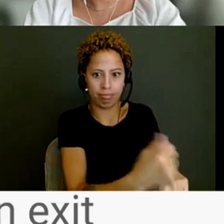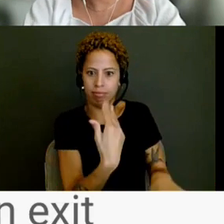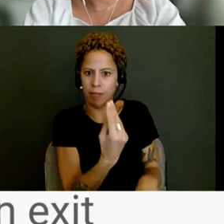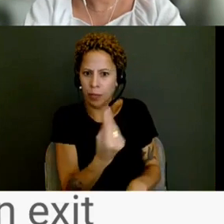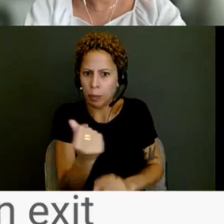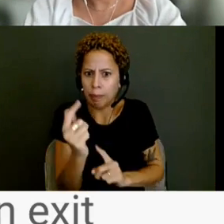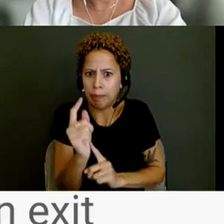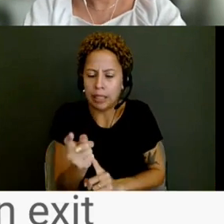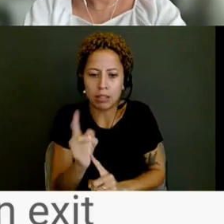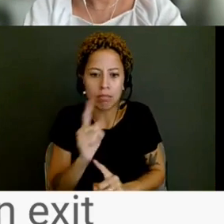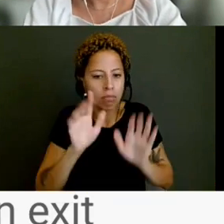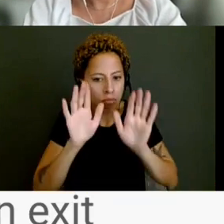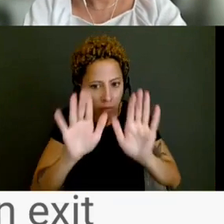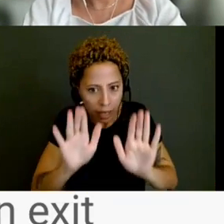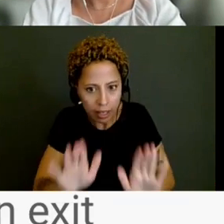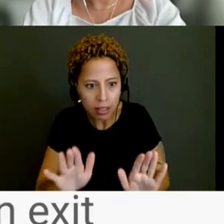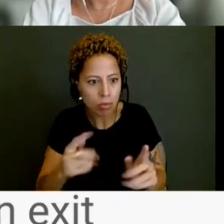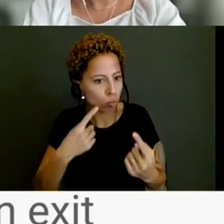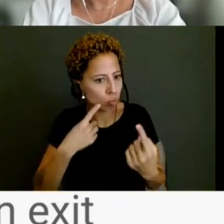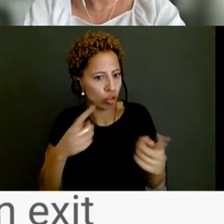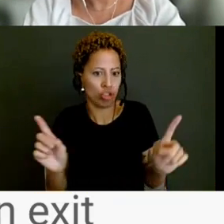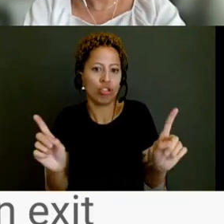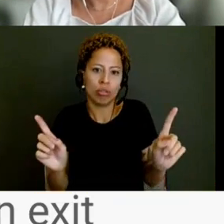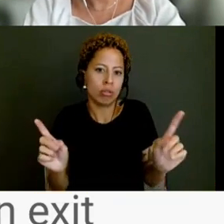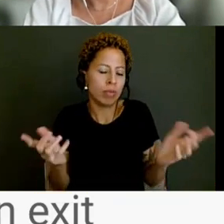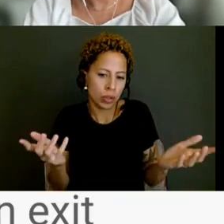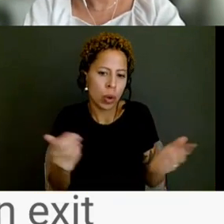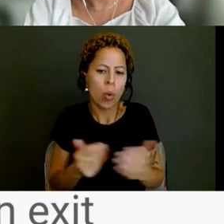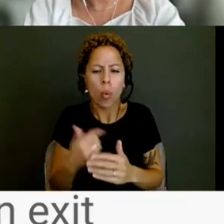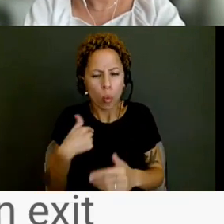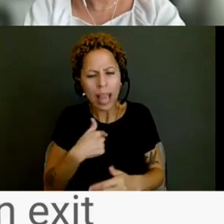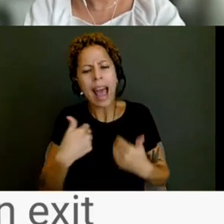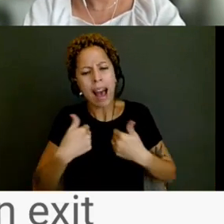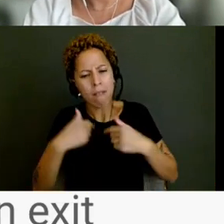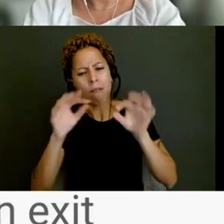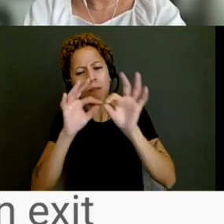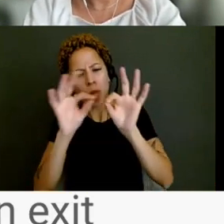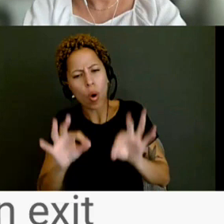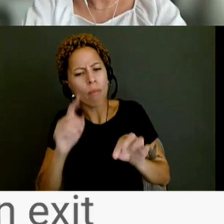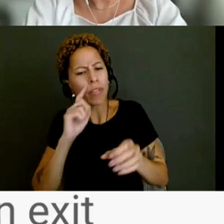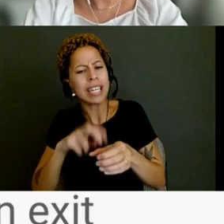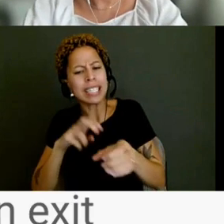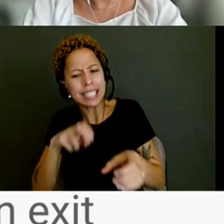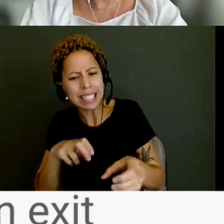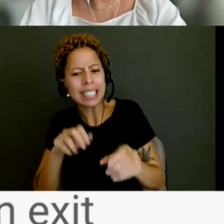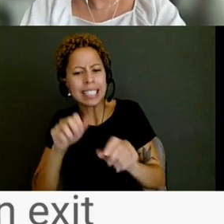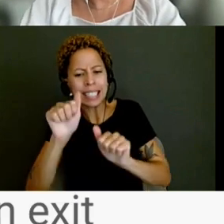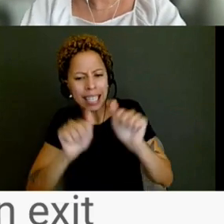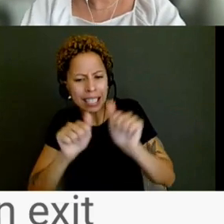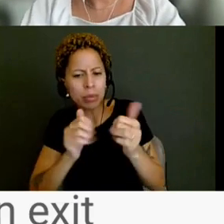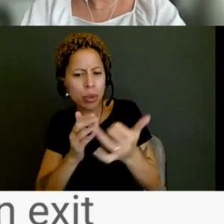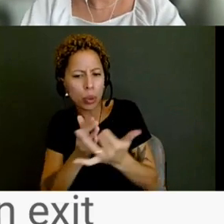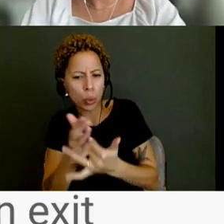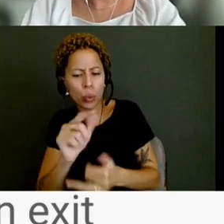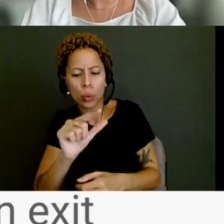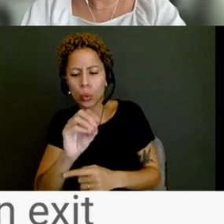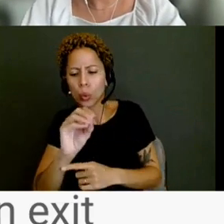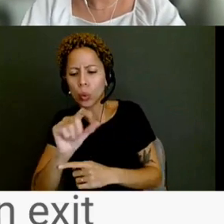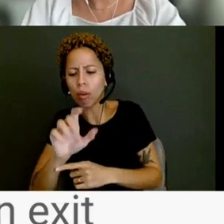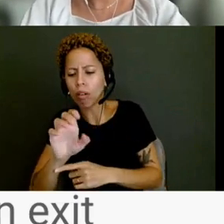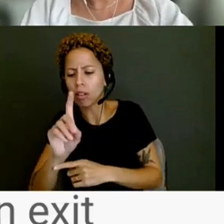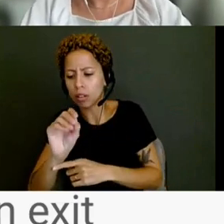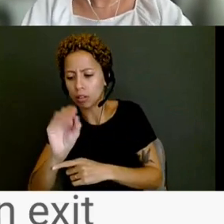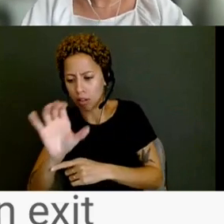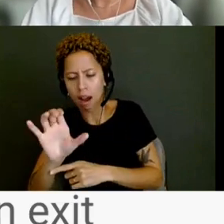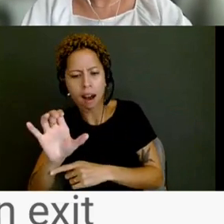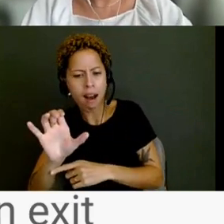our forms, exits, the rest, assessments as Google Docs, which we did during the pandemic.